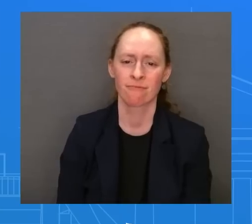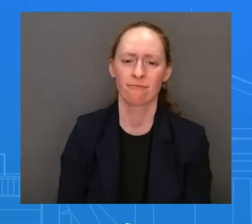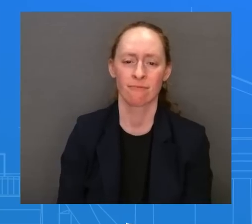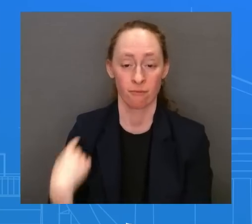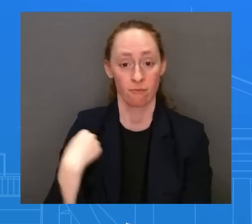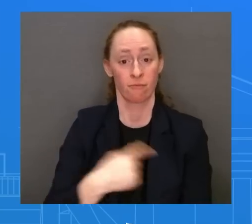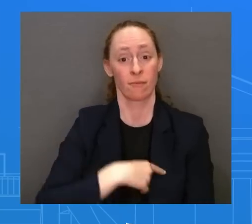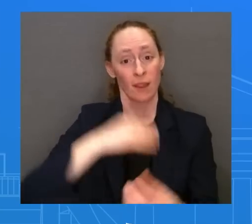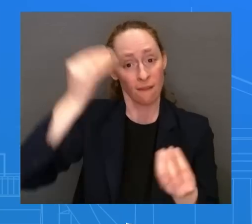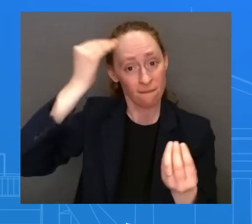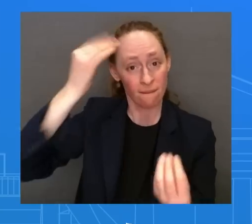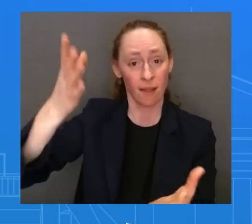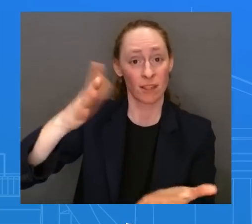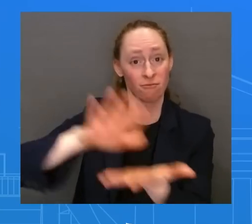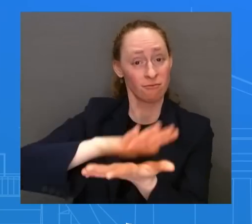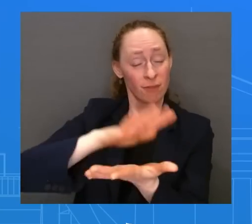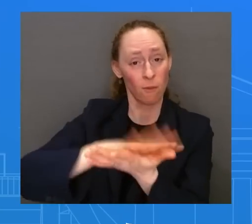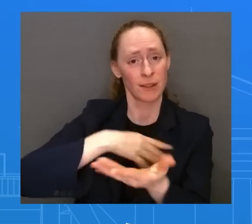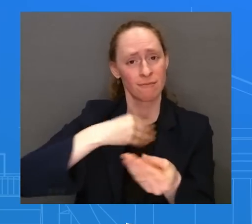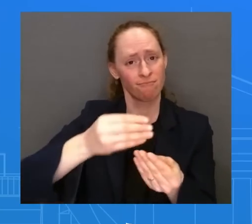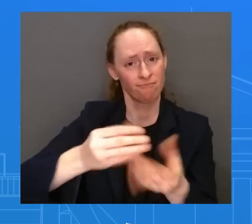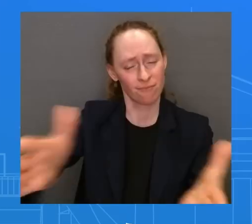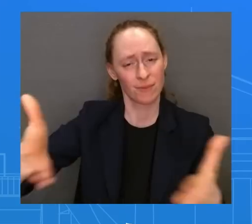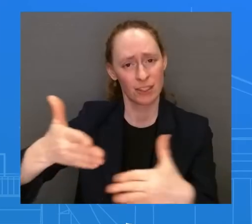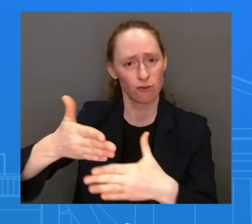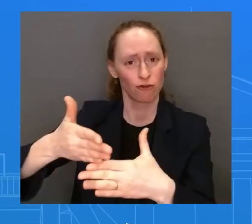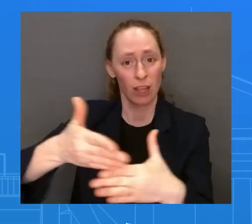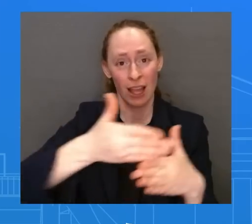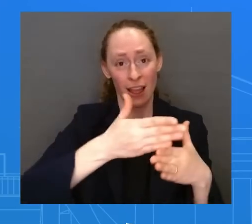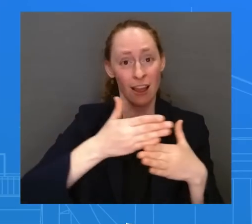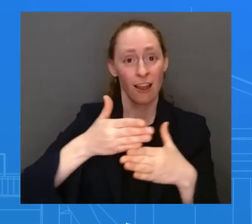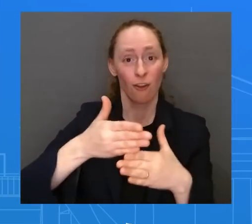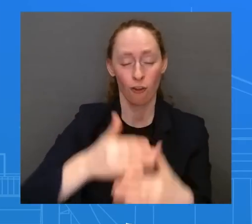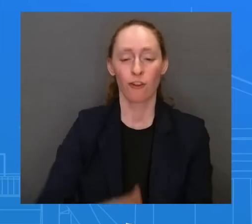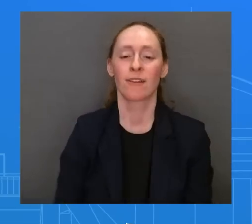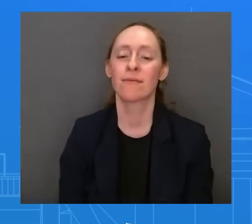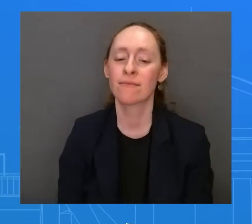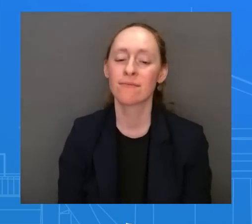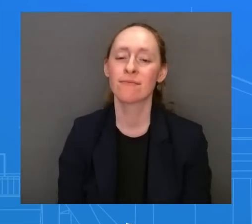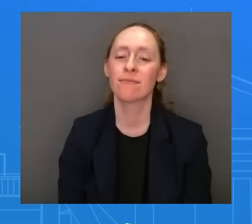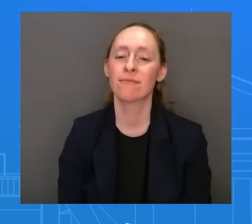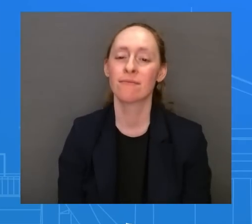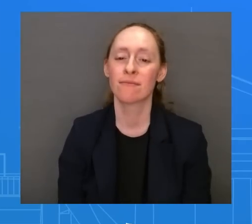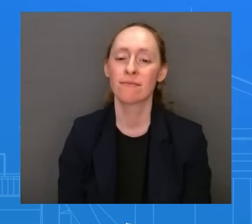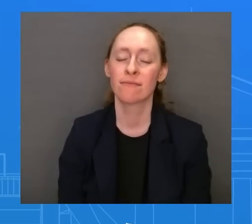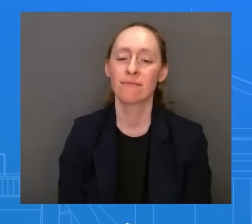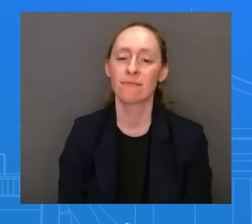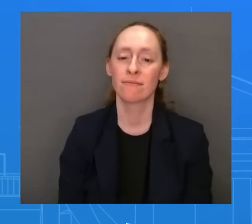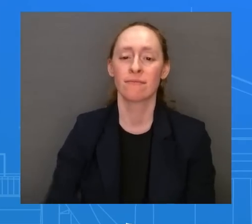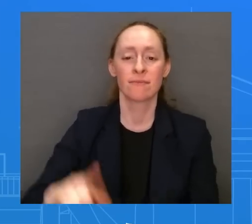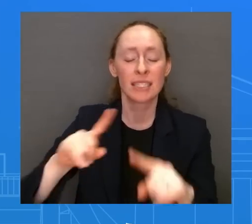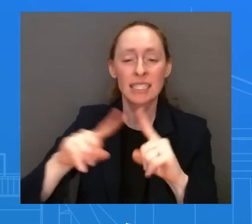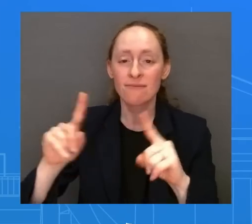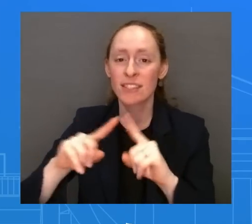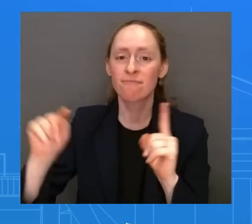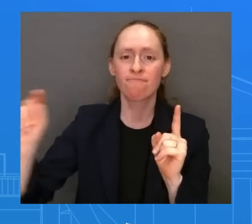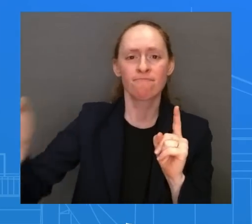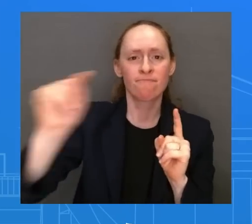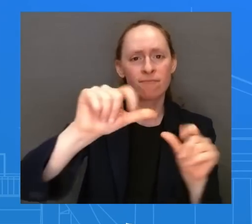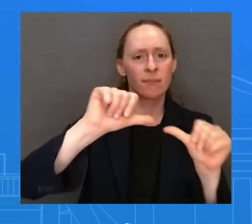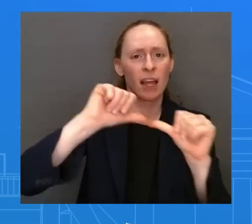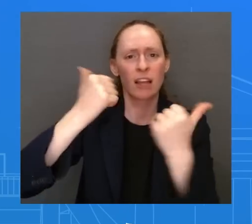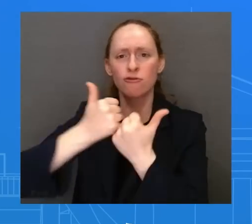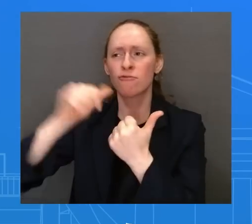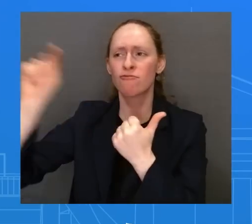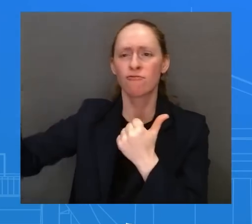chief reviews and findings of the agencies that did after Action reviews um uh the